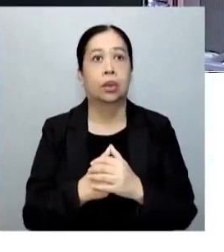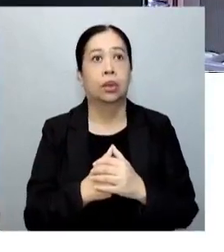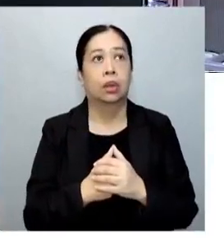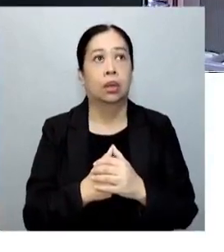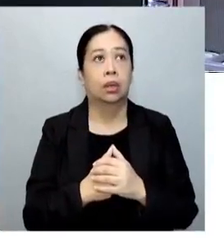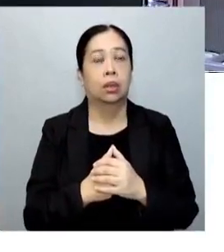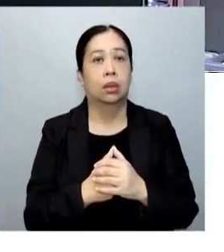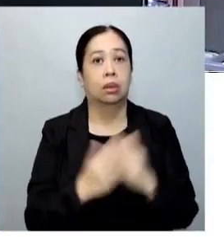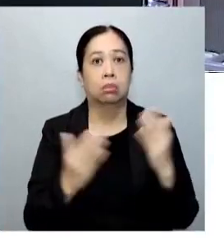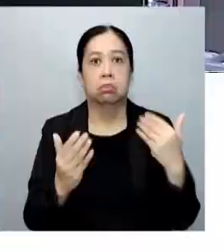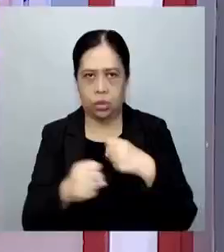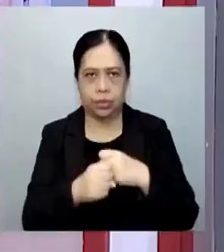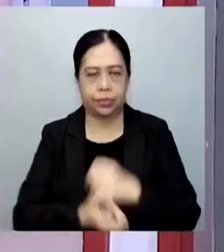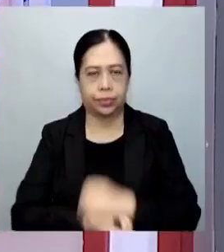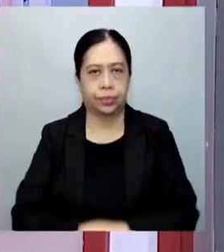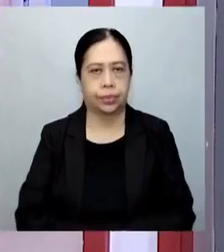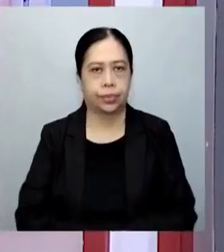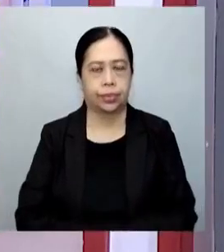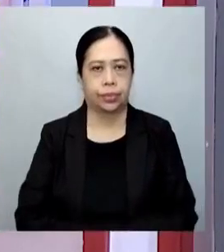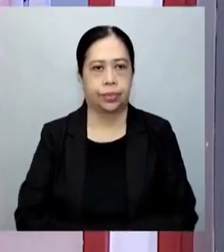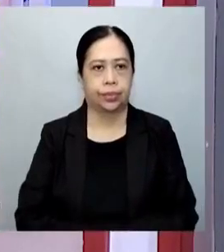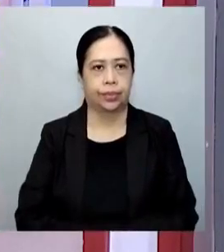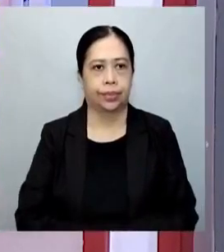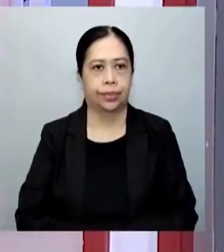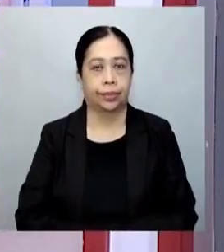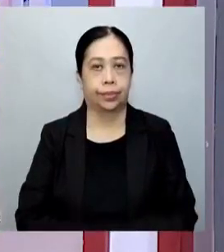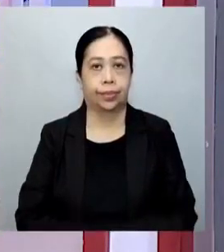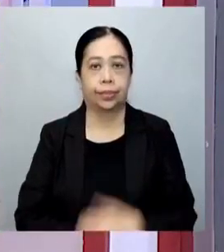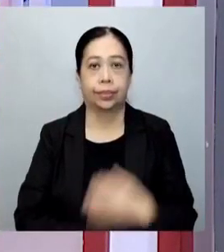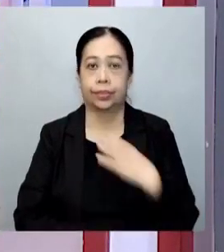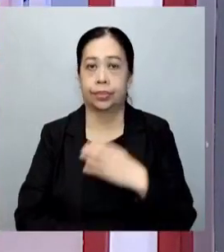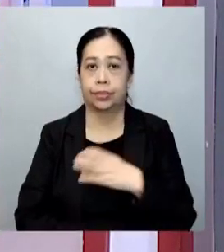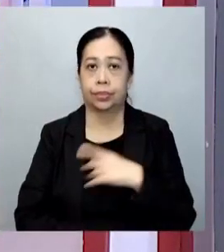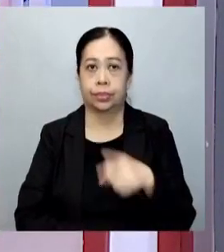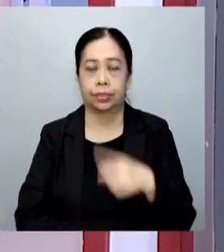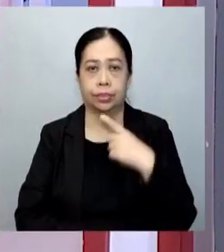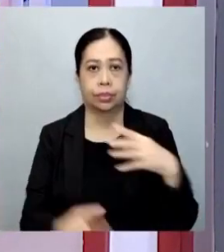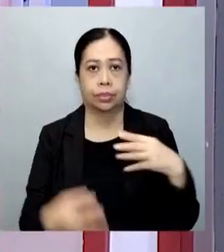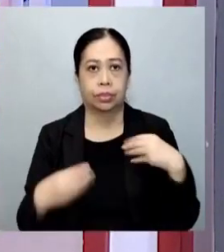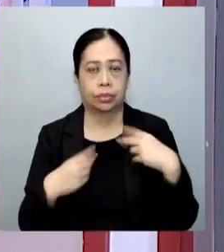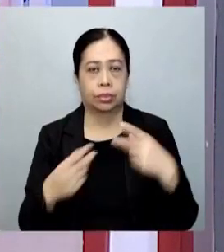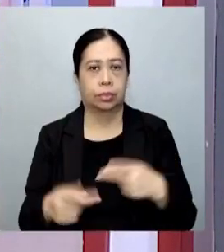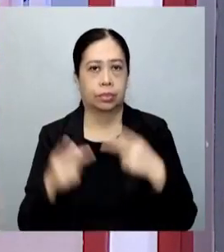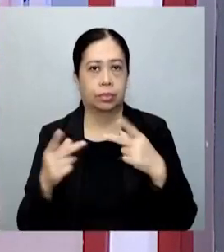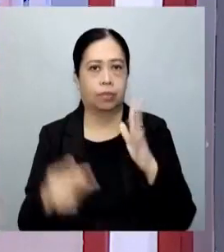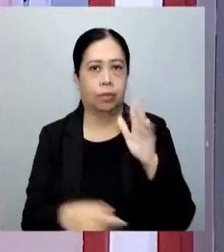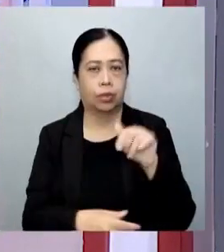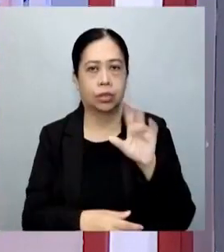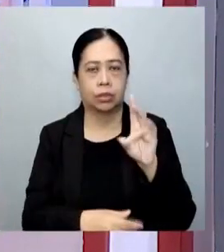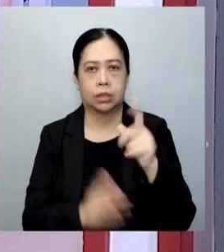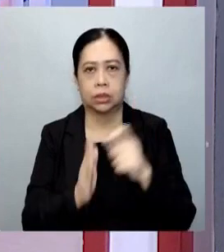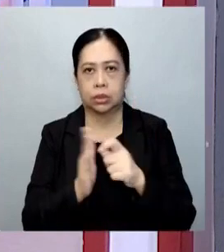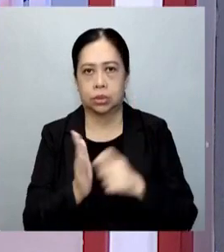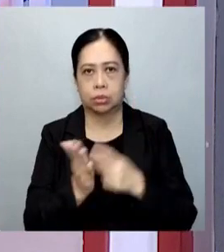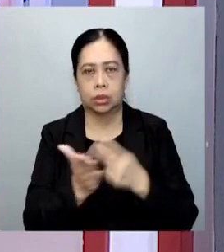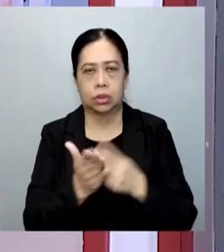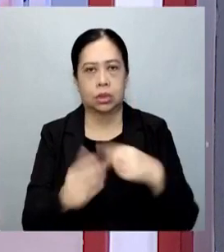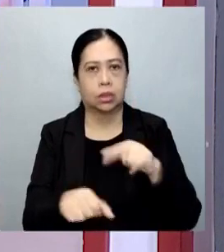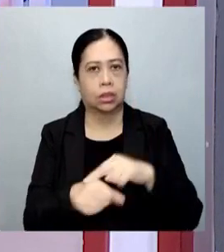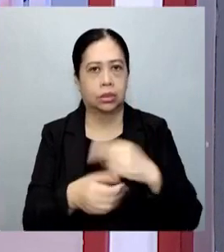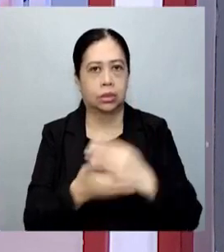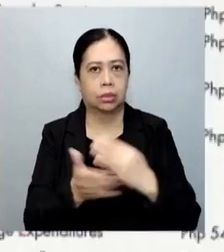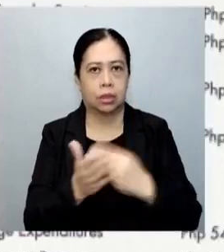We have not given up. The House of Representatives has received the proposed 5.7 trillion peso national budget for next